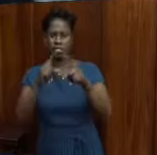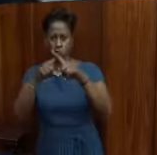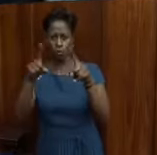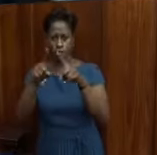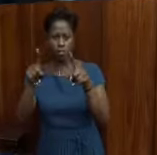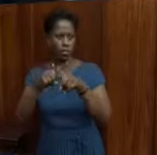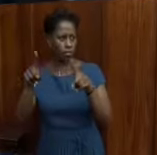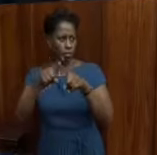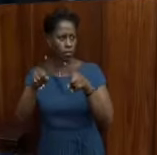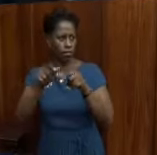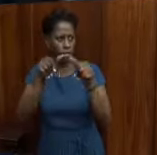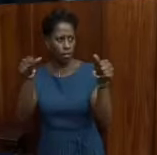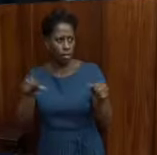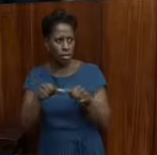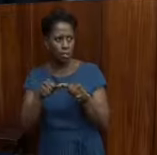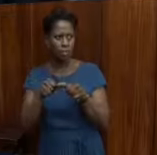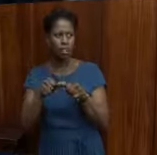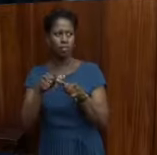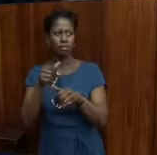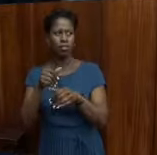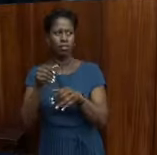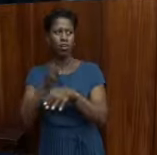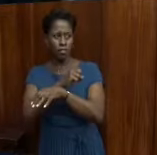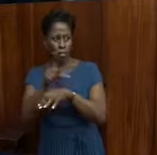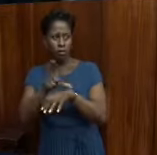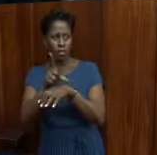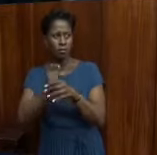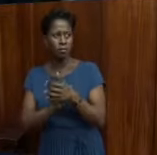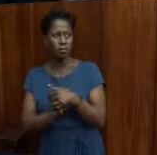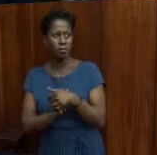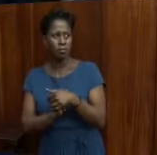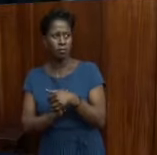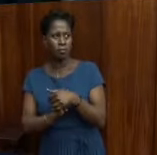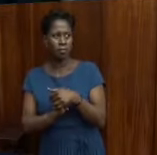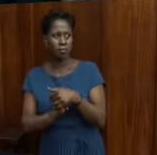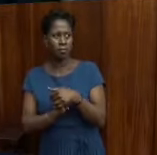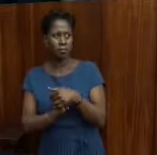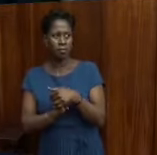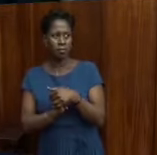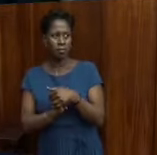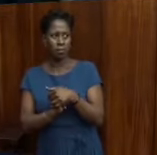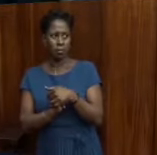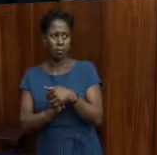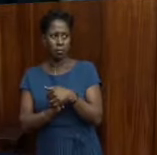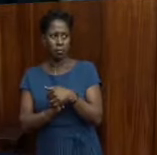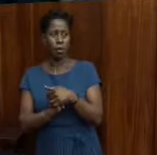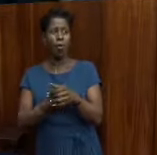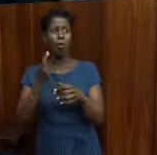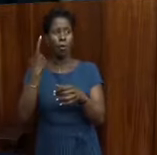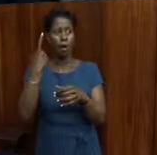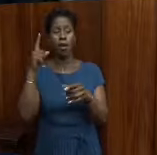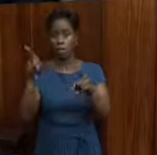in Epica, in Cantonment, in Bruceville, and Pomme in Ogie. It's expected